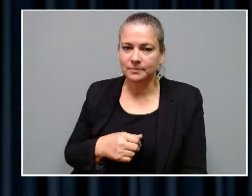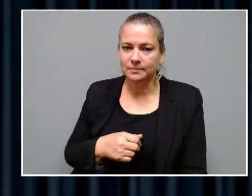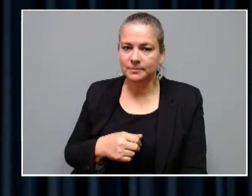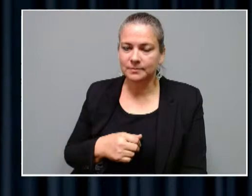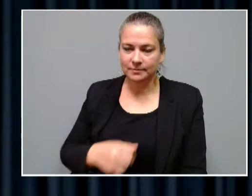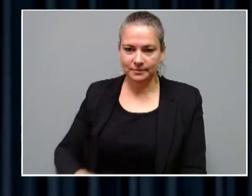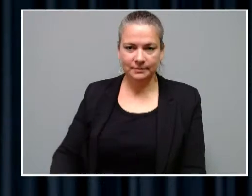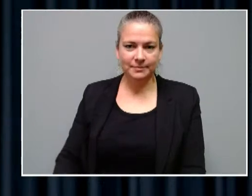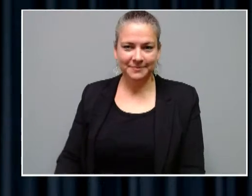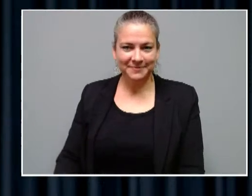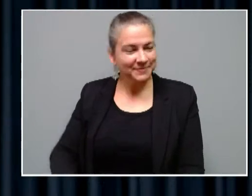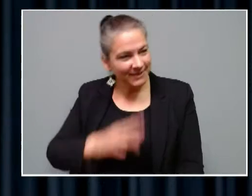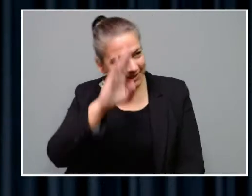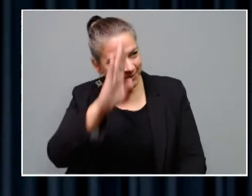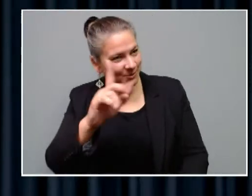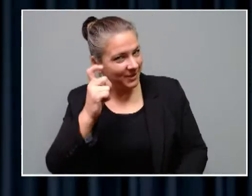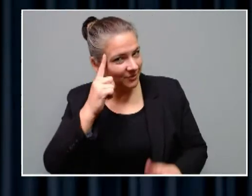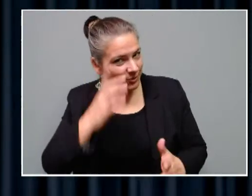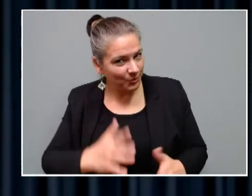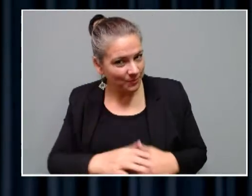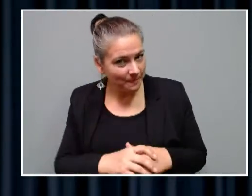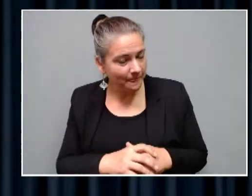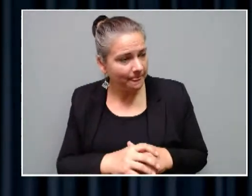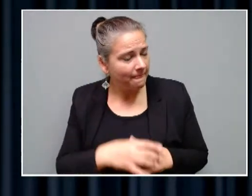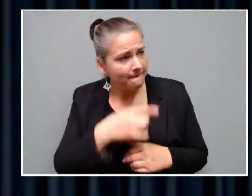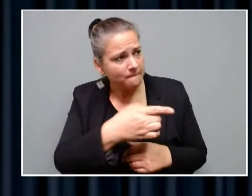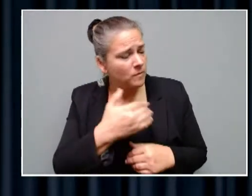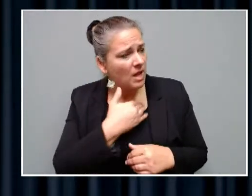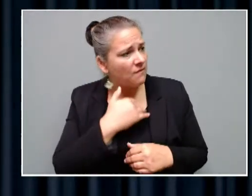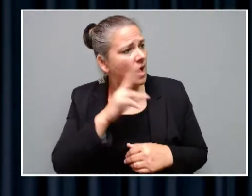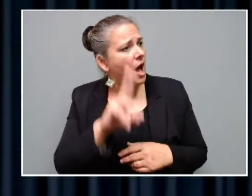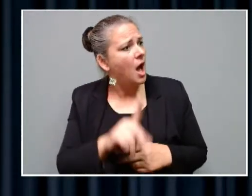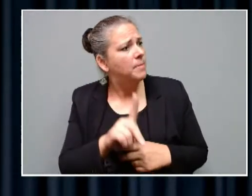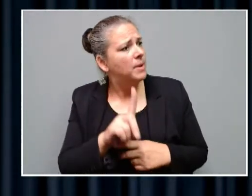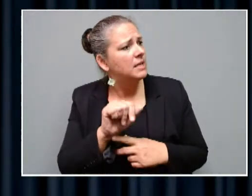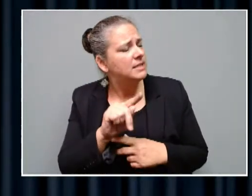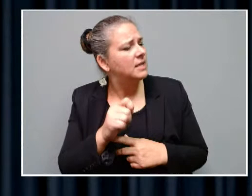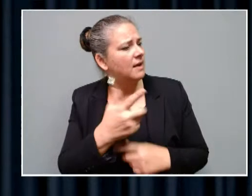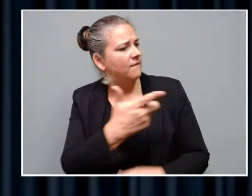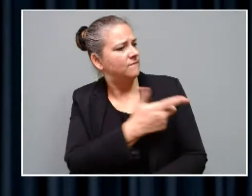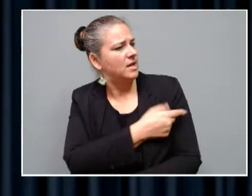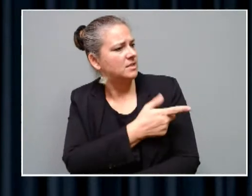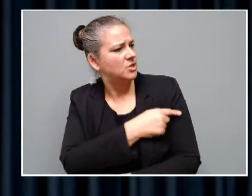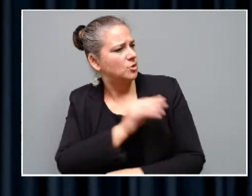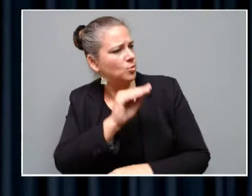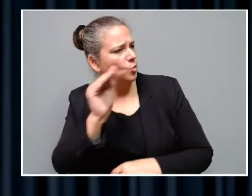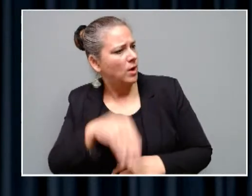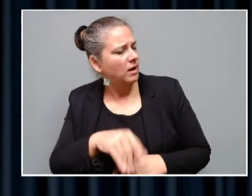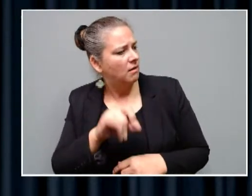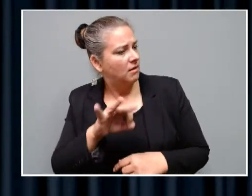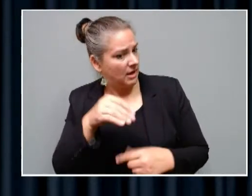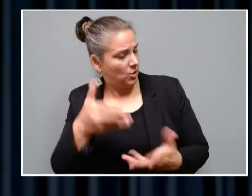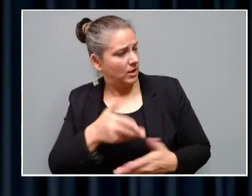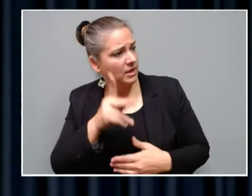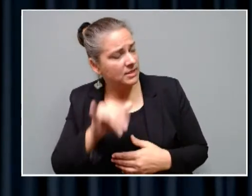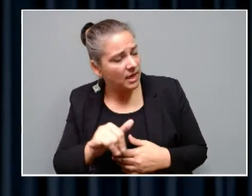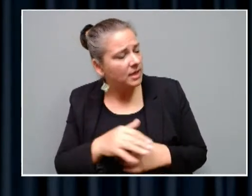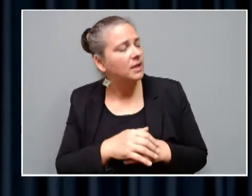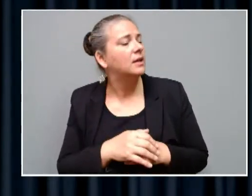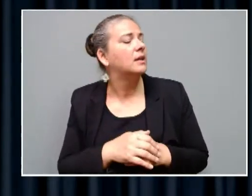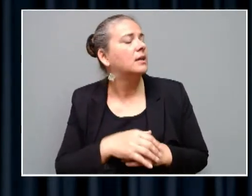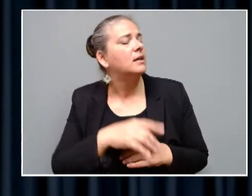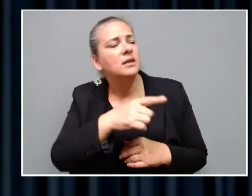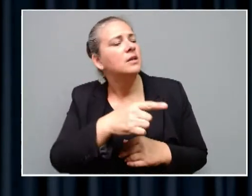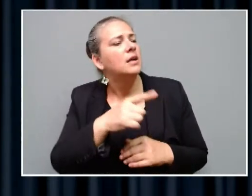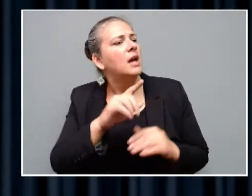Hi, Governor. Do you have an update on vaccination rates in Kentucky? And also, can you say how